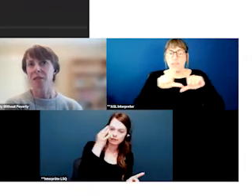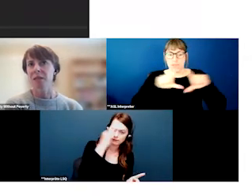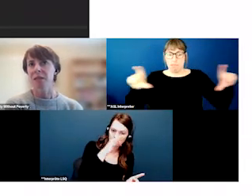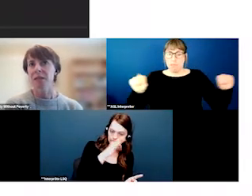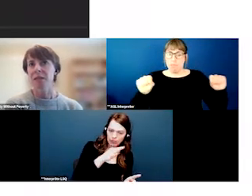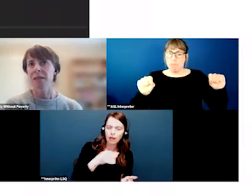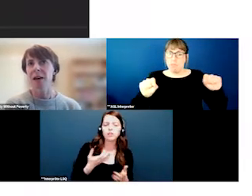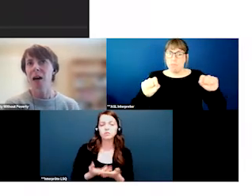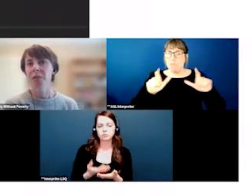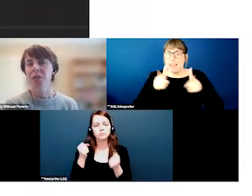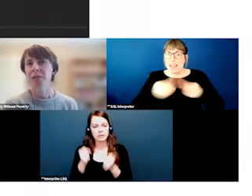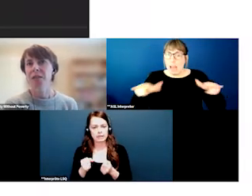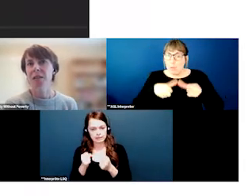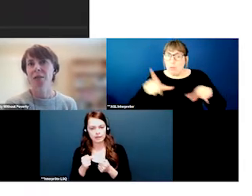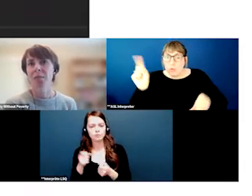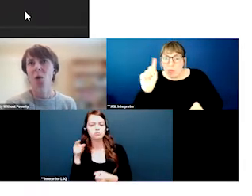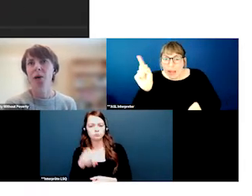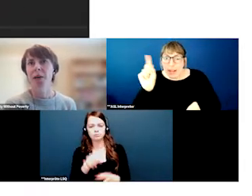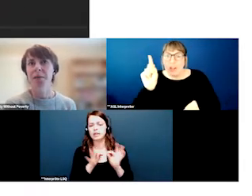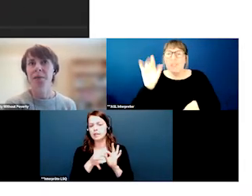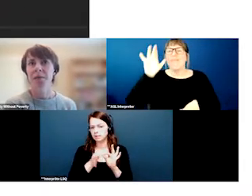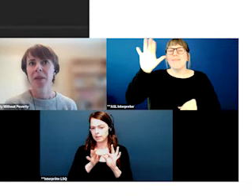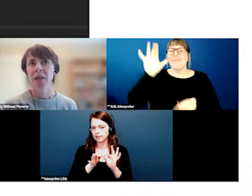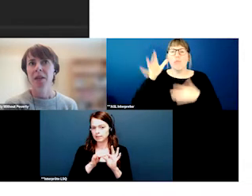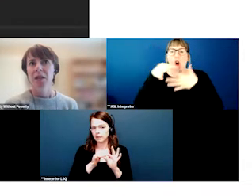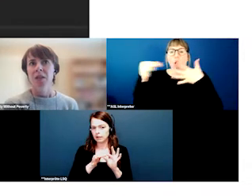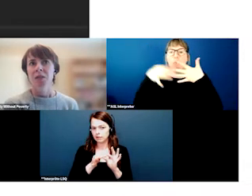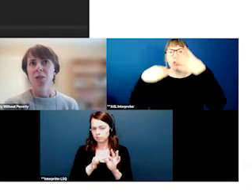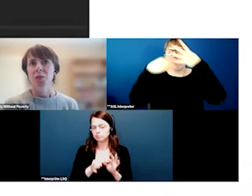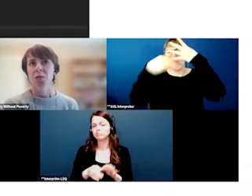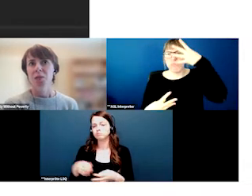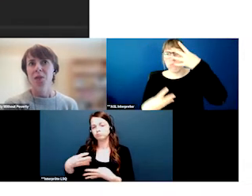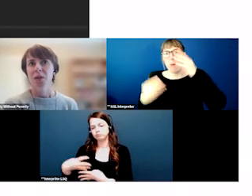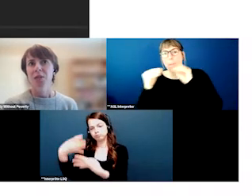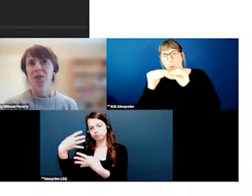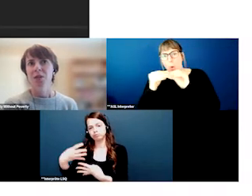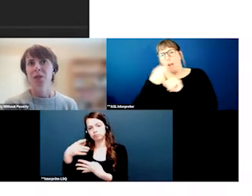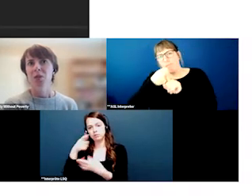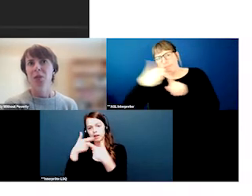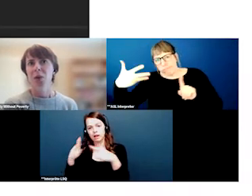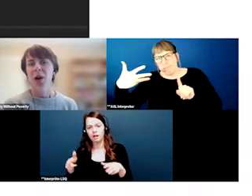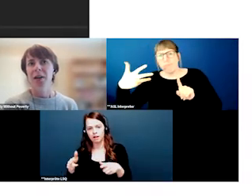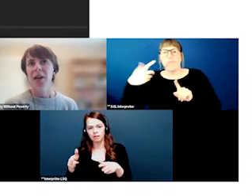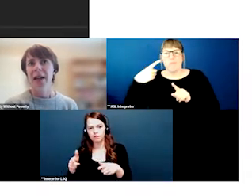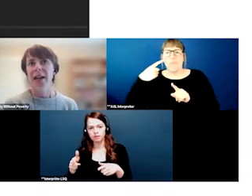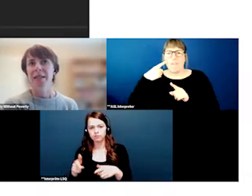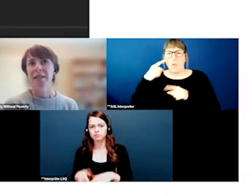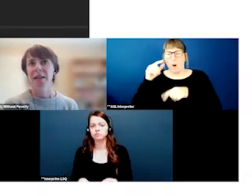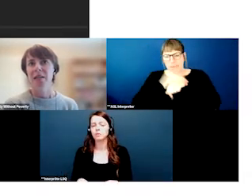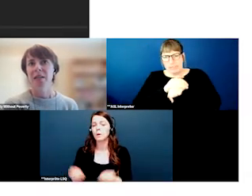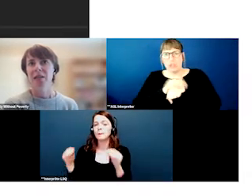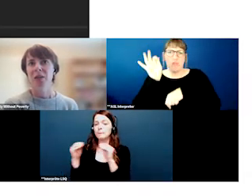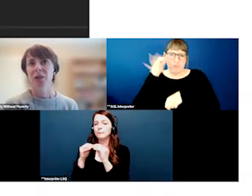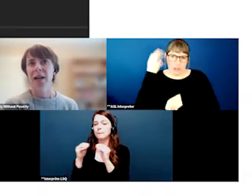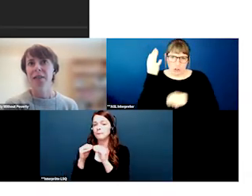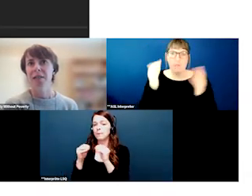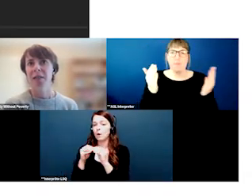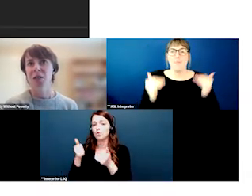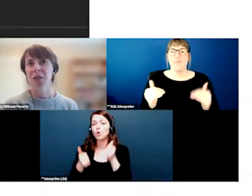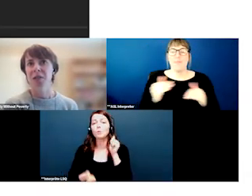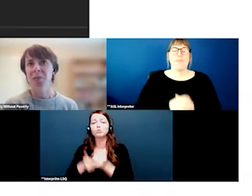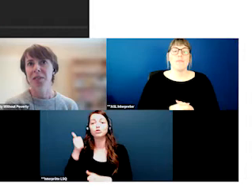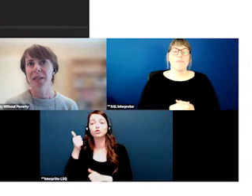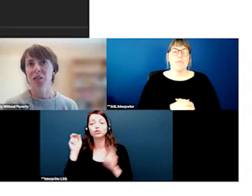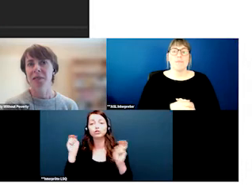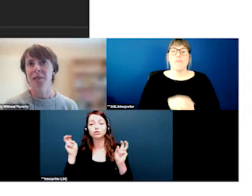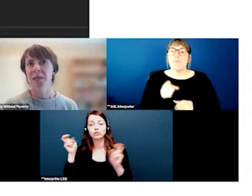interpretation in the options under More. So for those of you who require ASL or